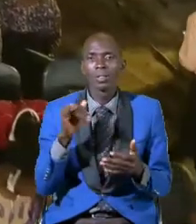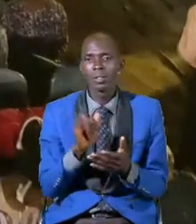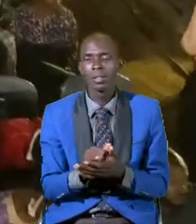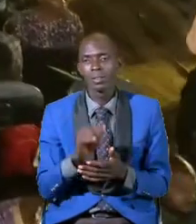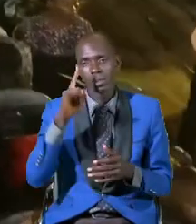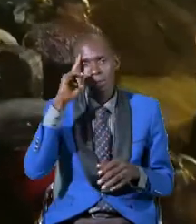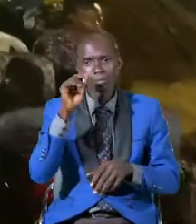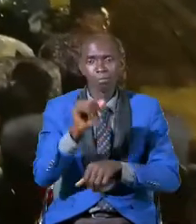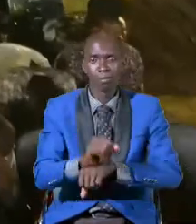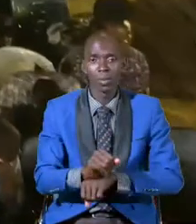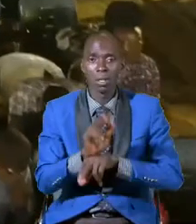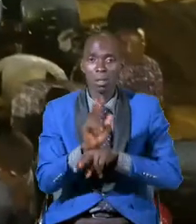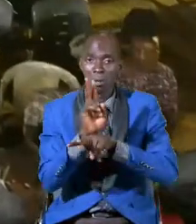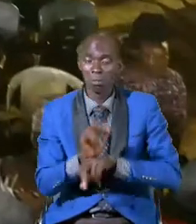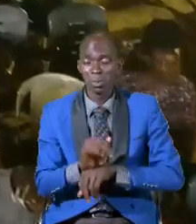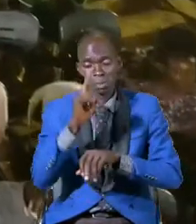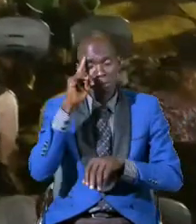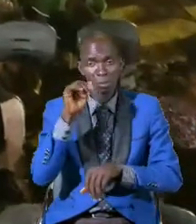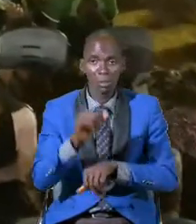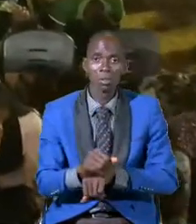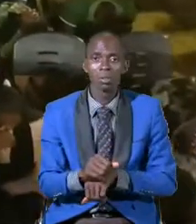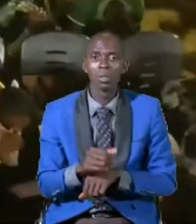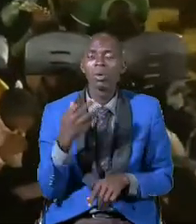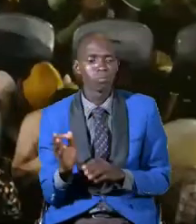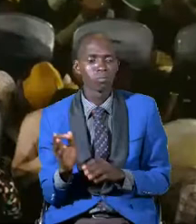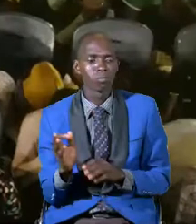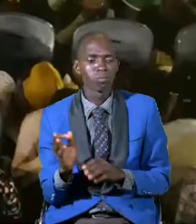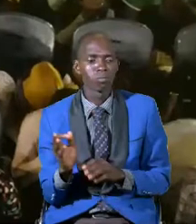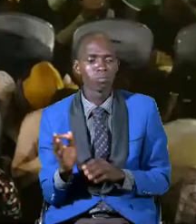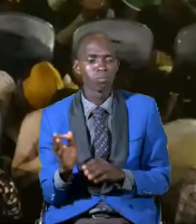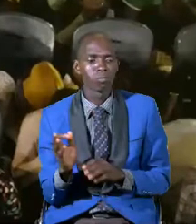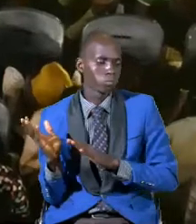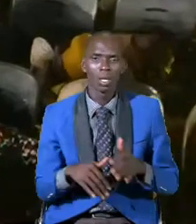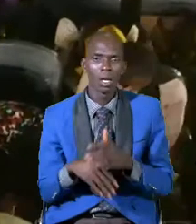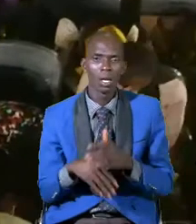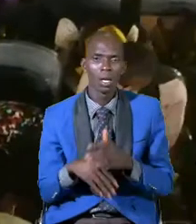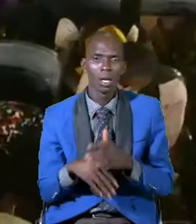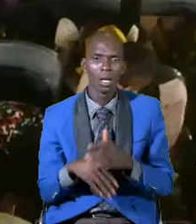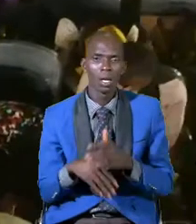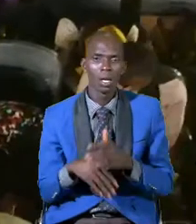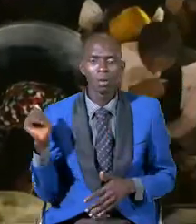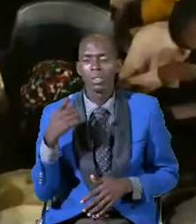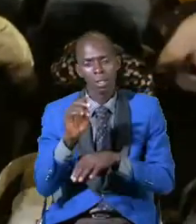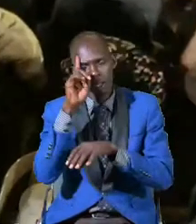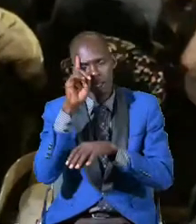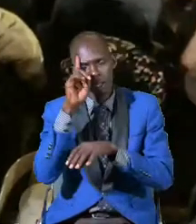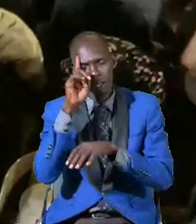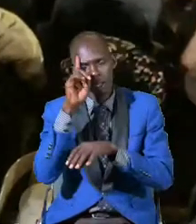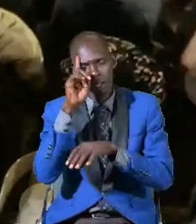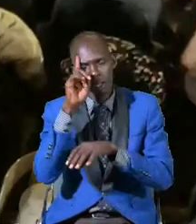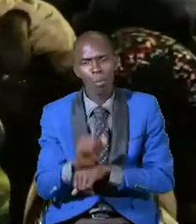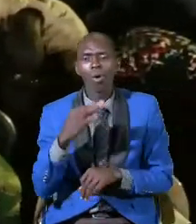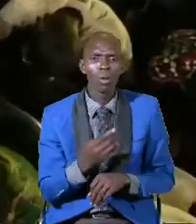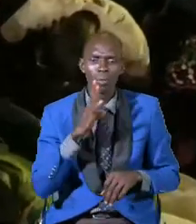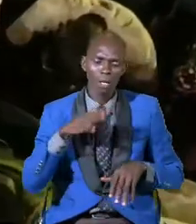of copying out, that habit of dropping out, that habit of being always tired to move on,